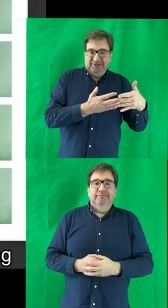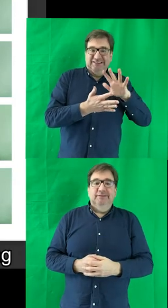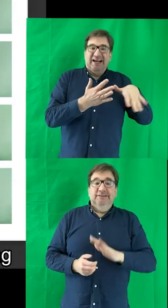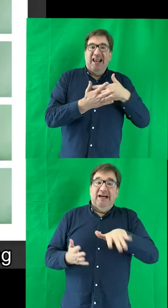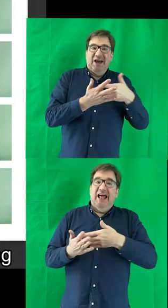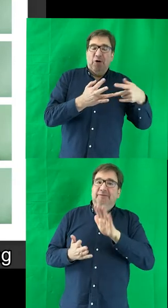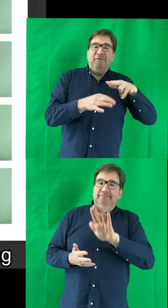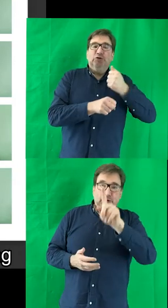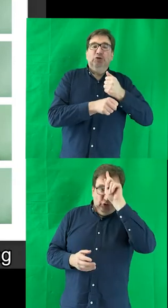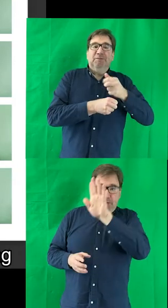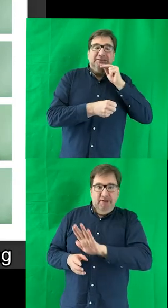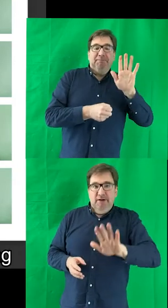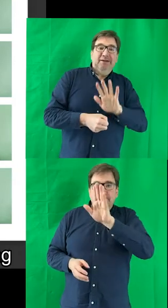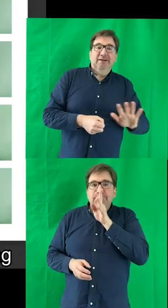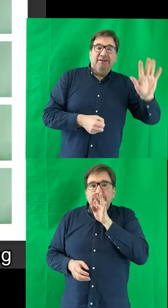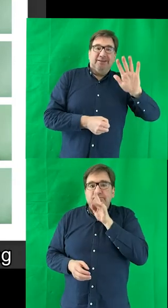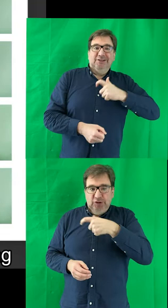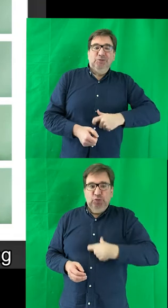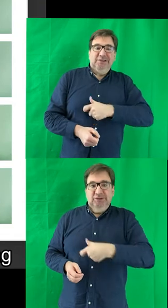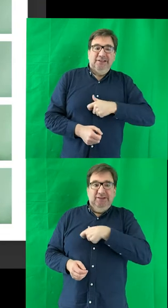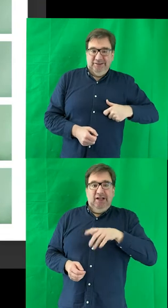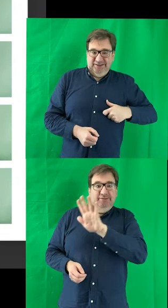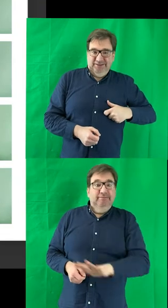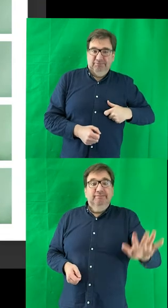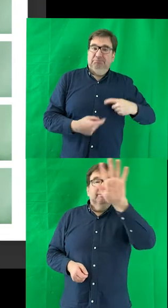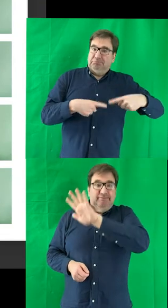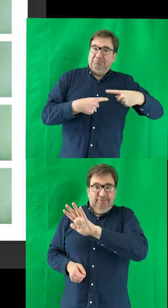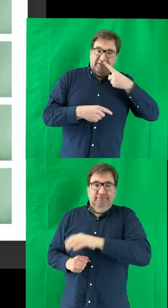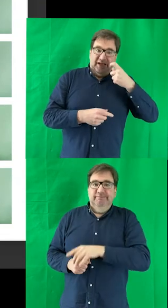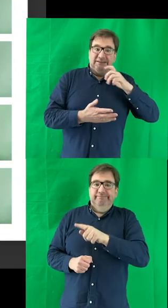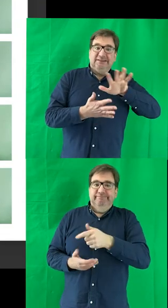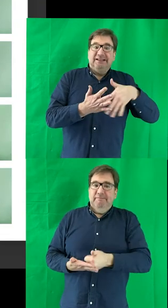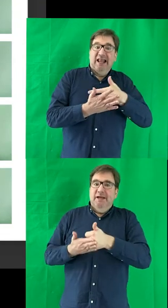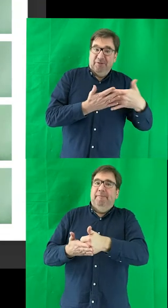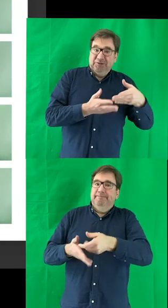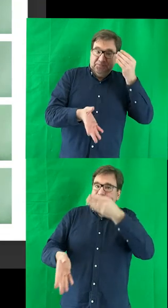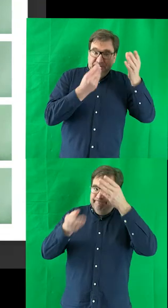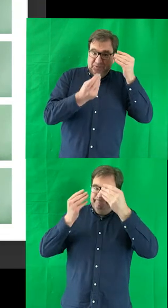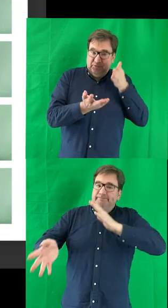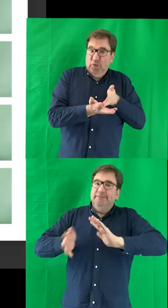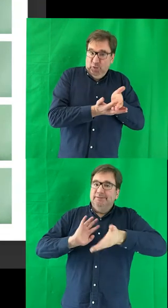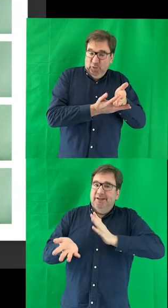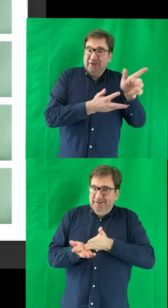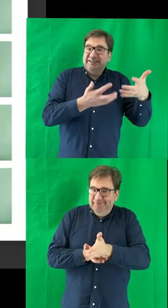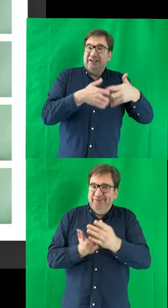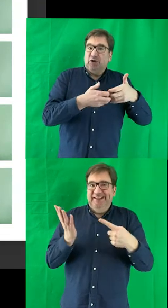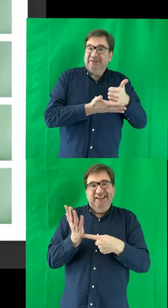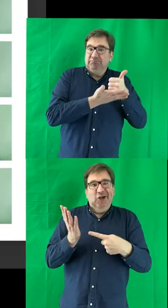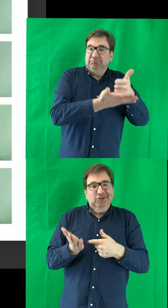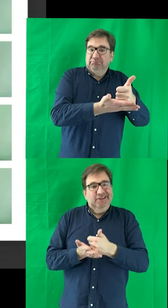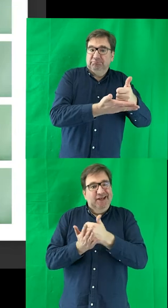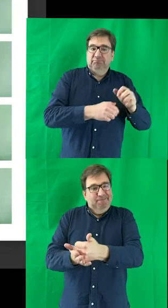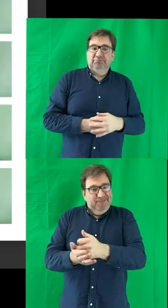sign language of the German-speaking part of Switzerland, enabling them to learn sign language using technology